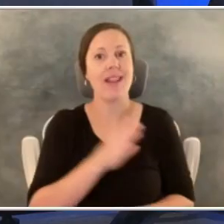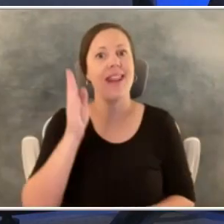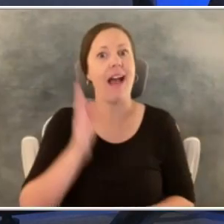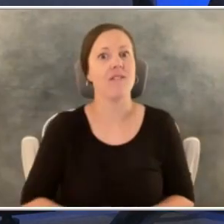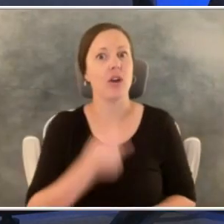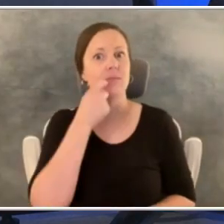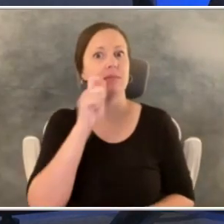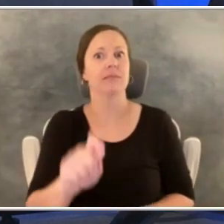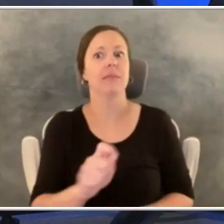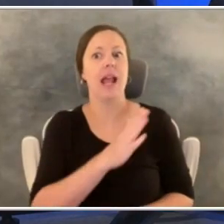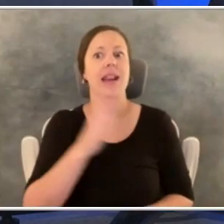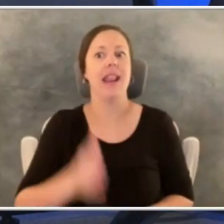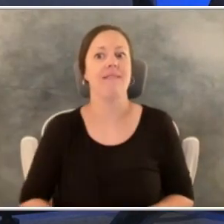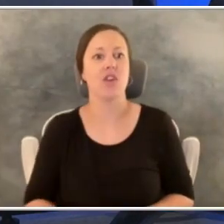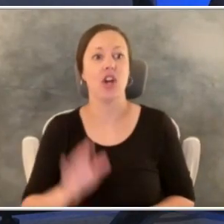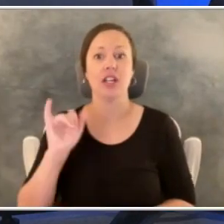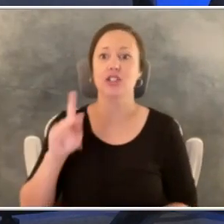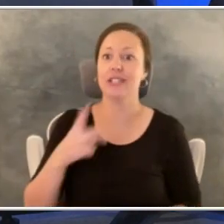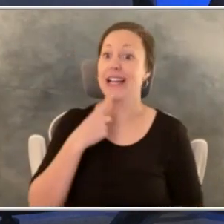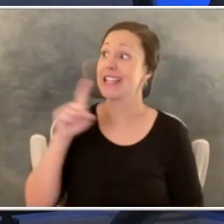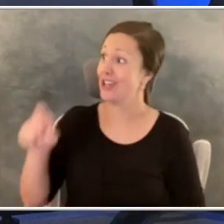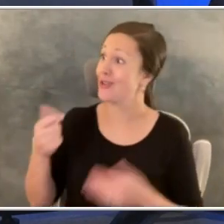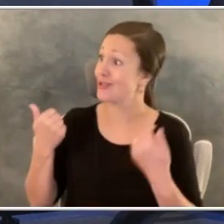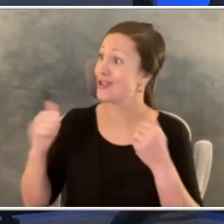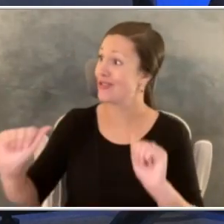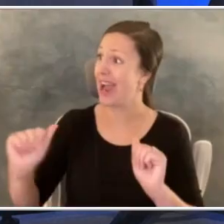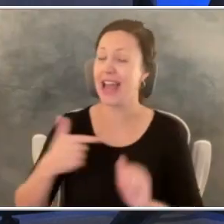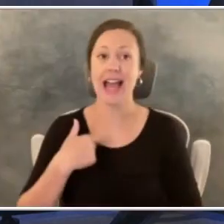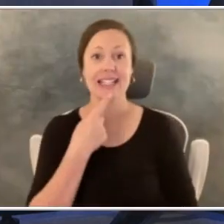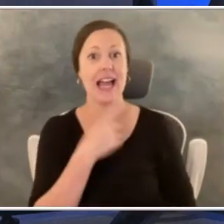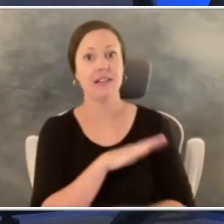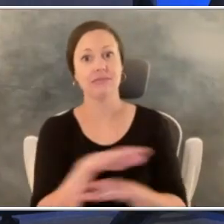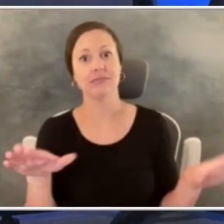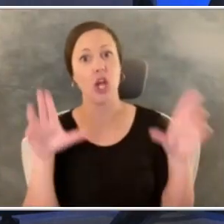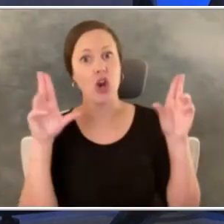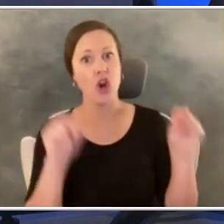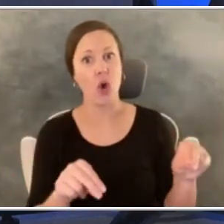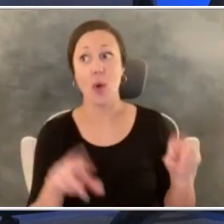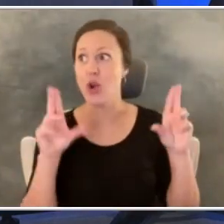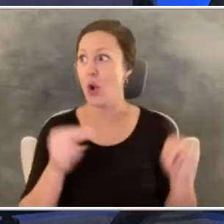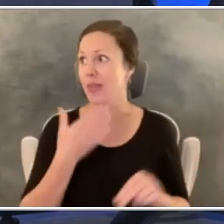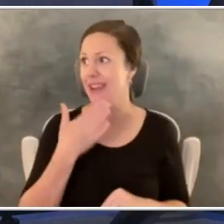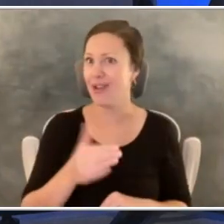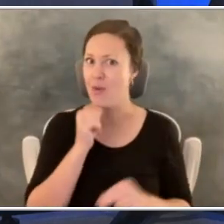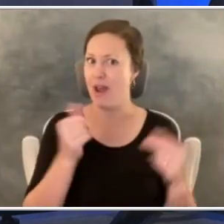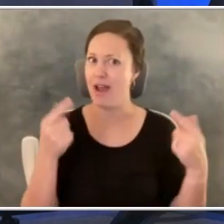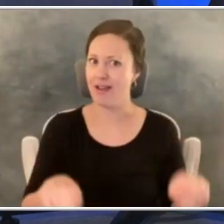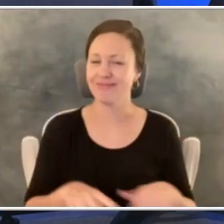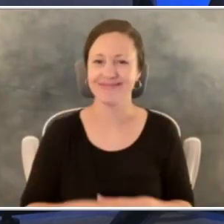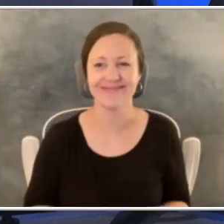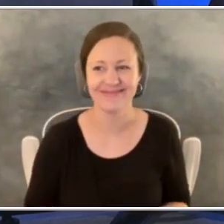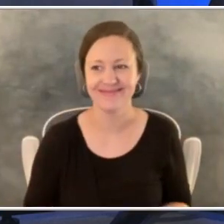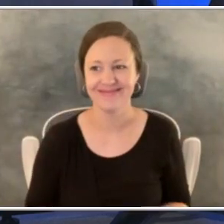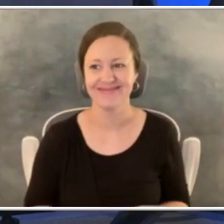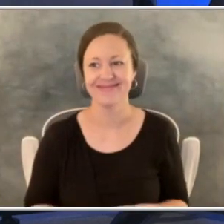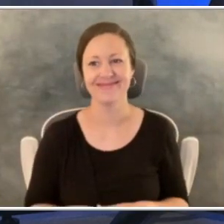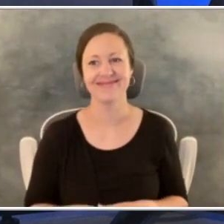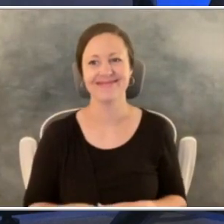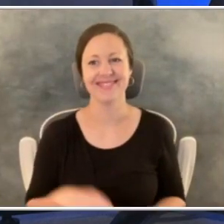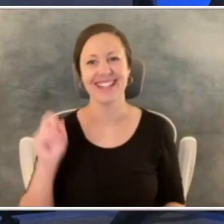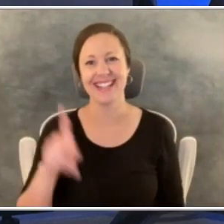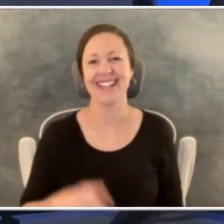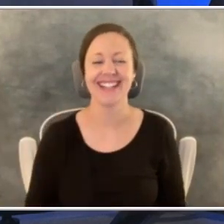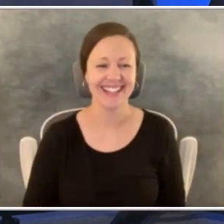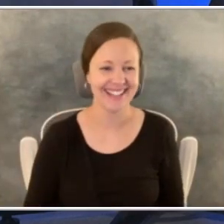should try it. I said, not happening. It is not happening. No thanks. So you've got us there, Jack, okay? Dr.